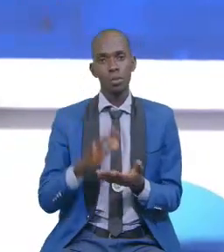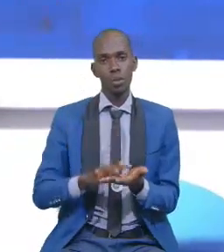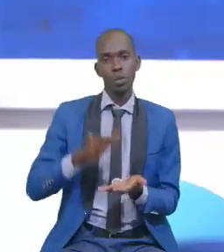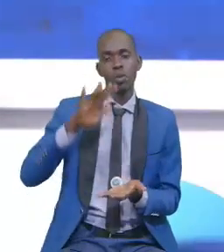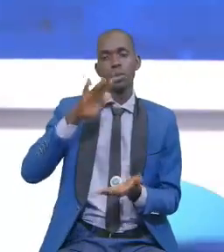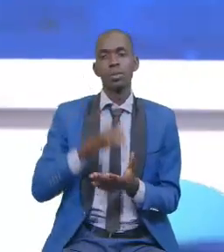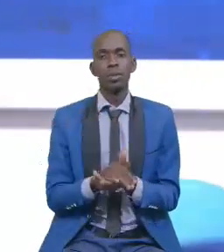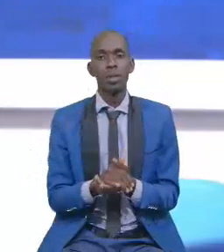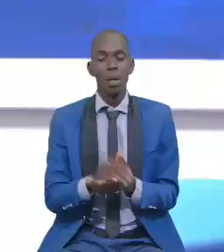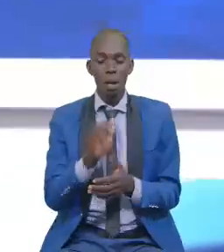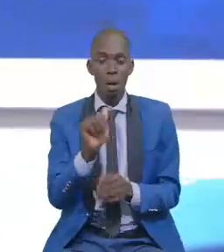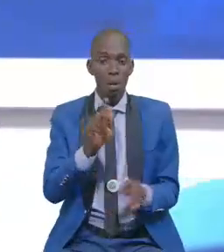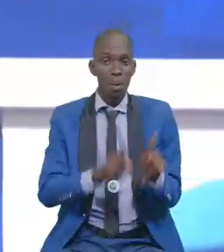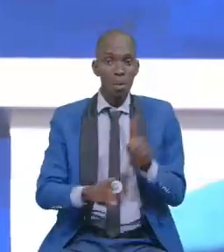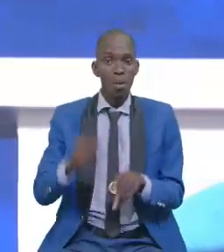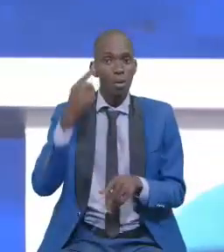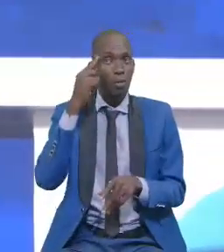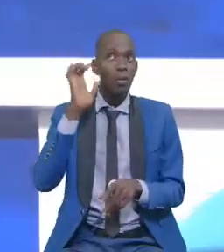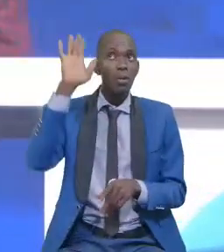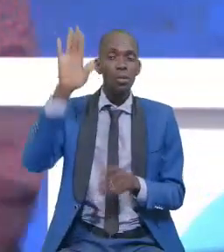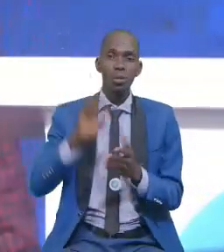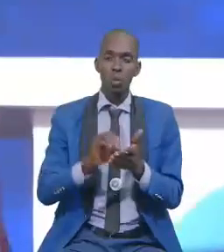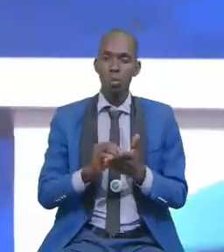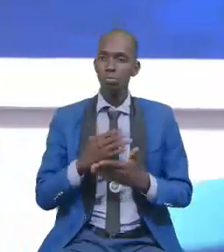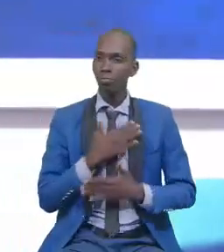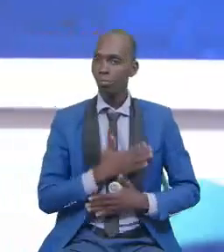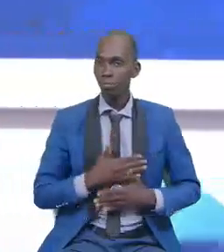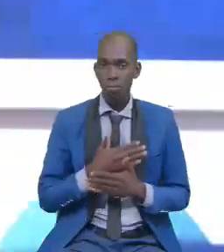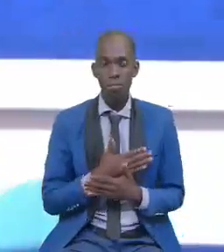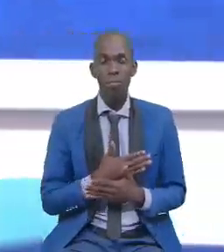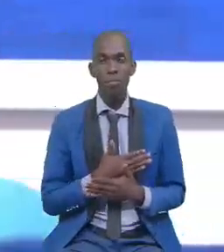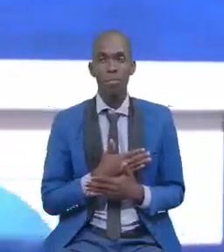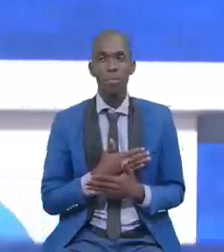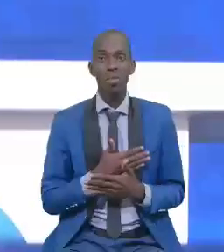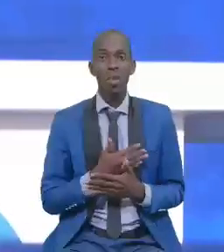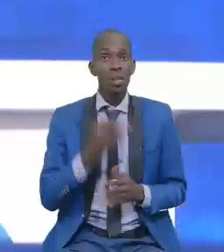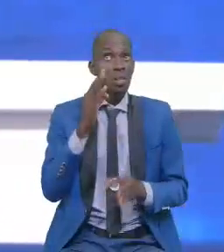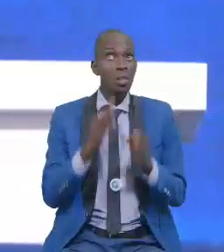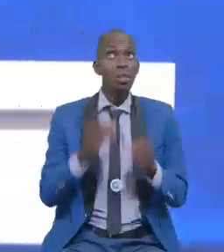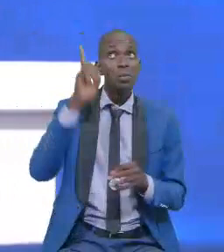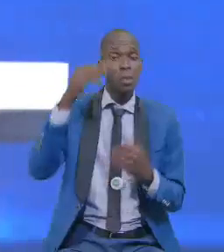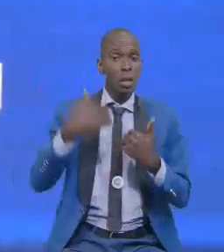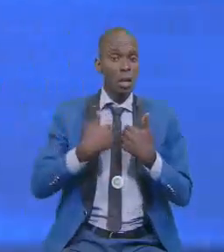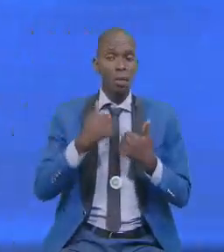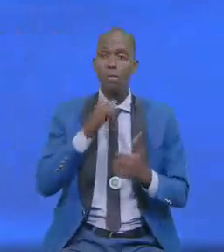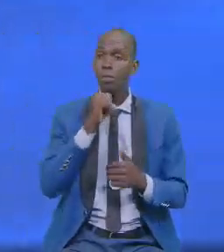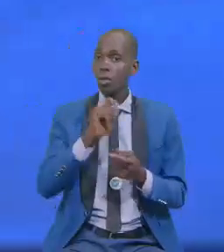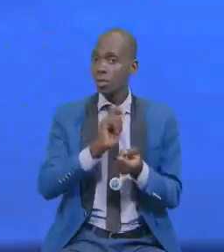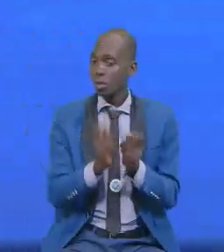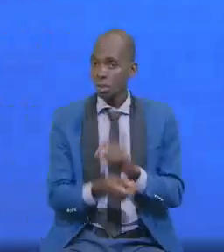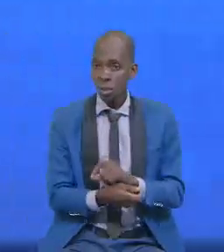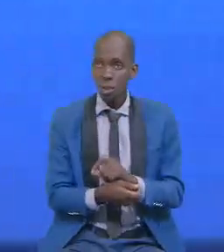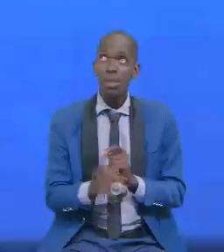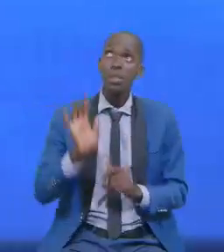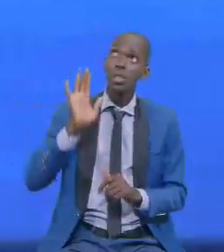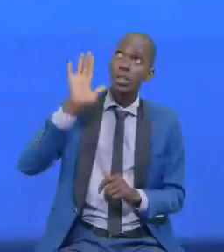A people for his pleasure. If he has not changed, his purpose